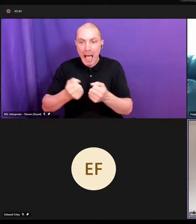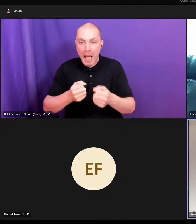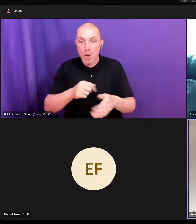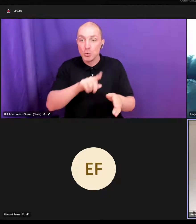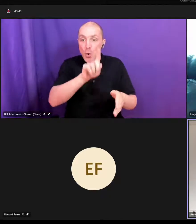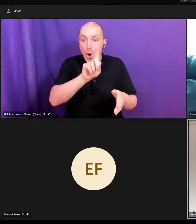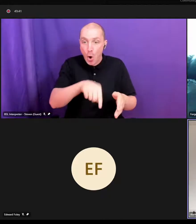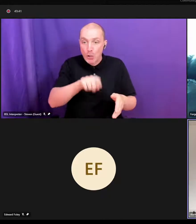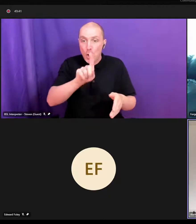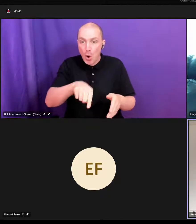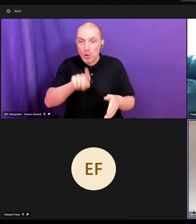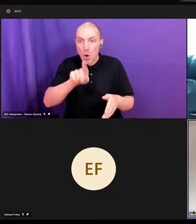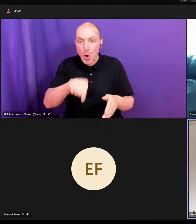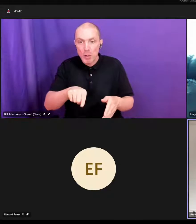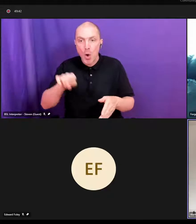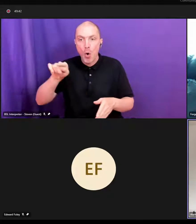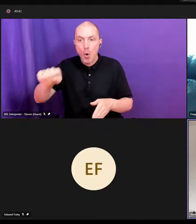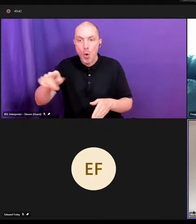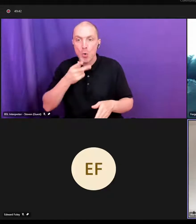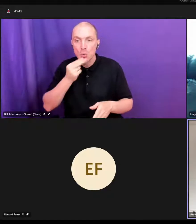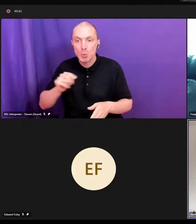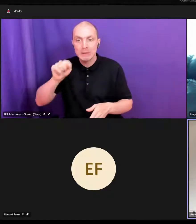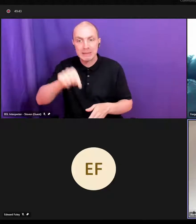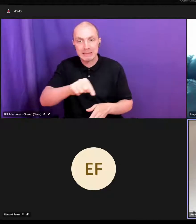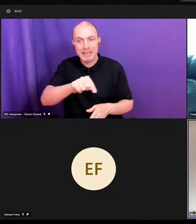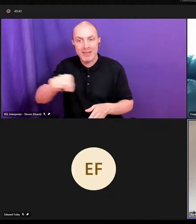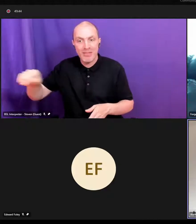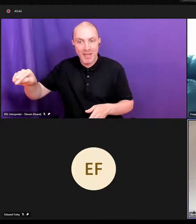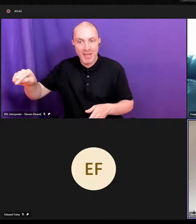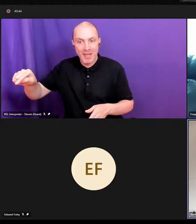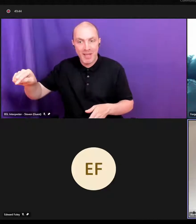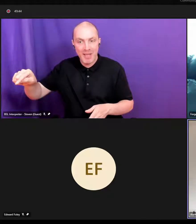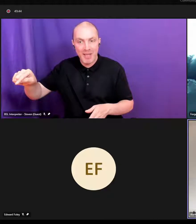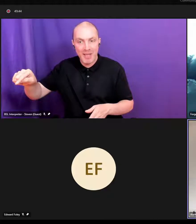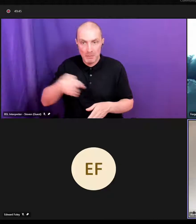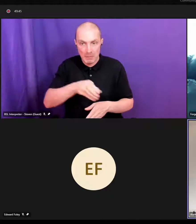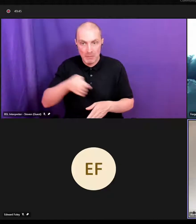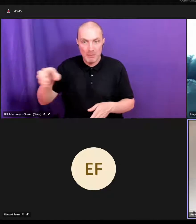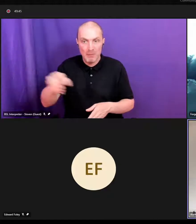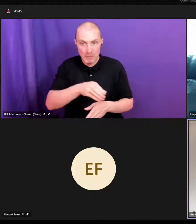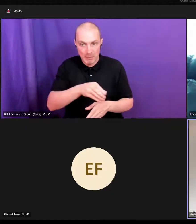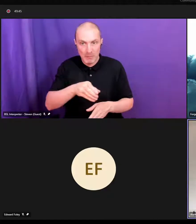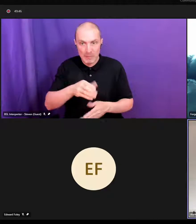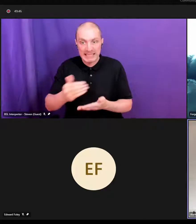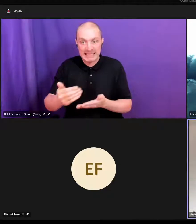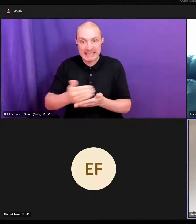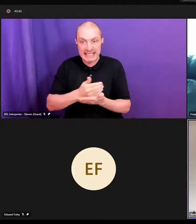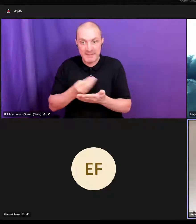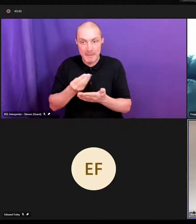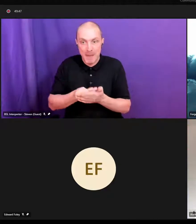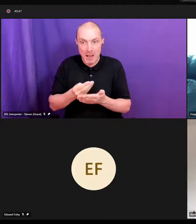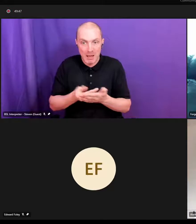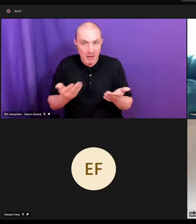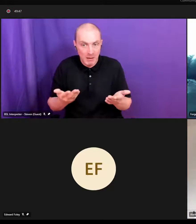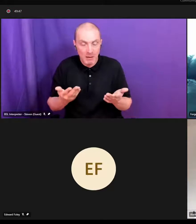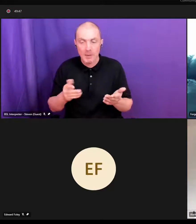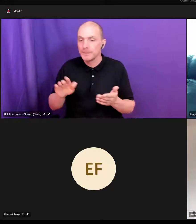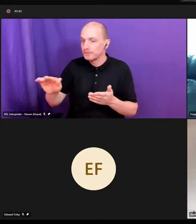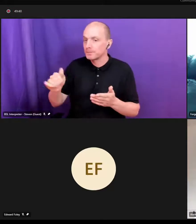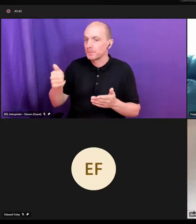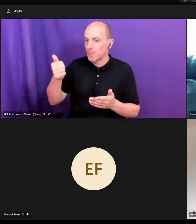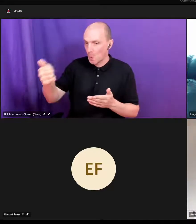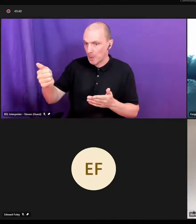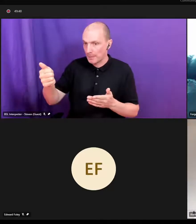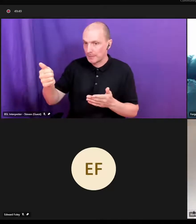Okay, thanks, Joe. Michael, you want to answer those points? Yeah, sure. If I can do it in reverse order, if that's okay, Chair.